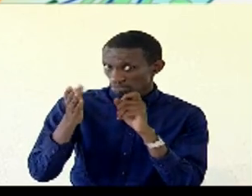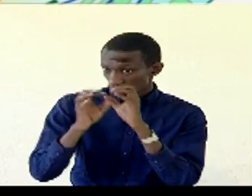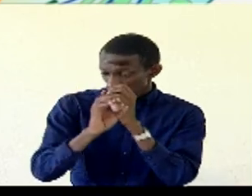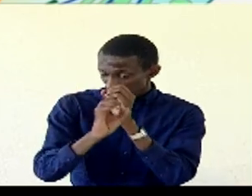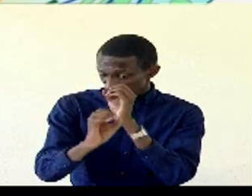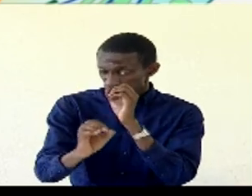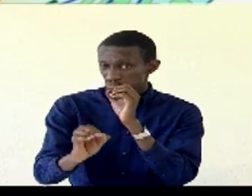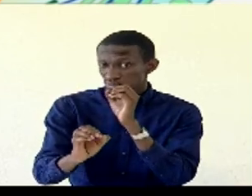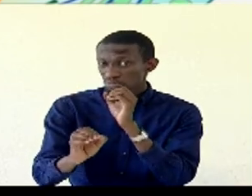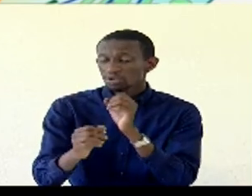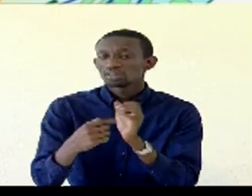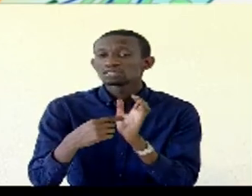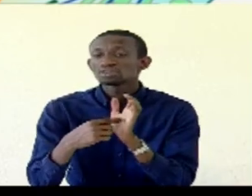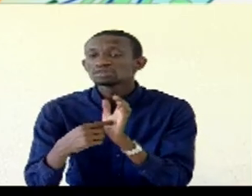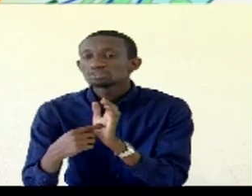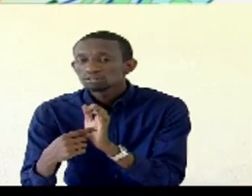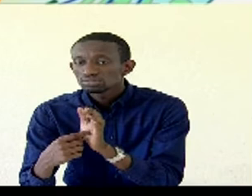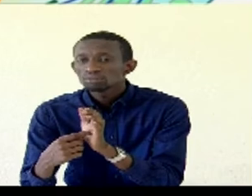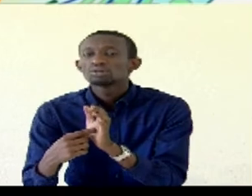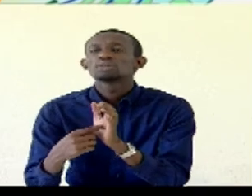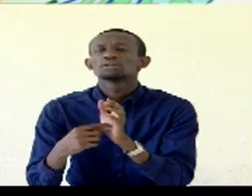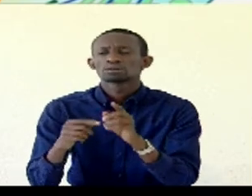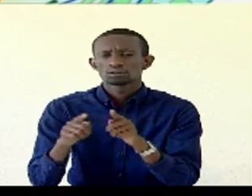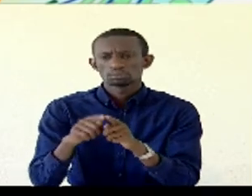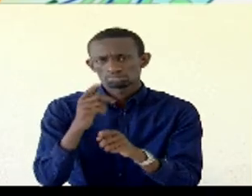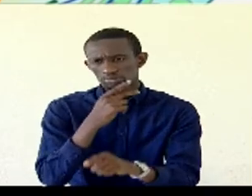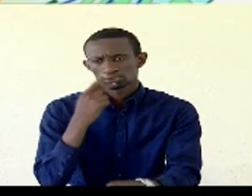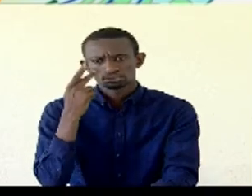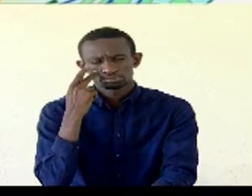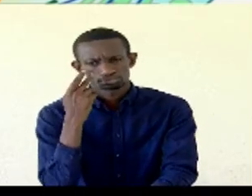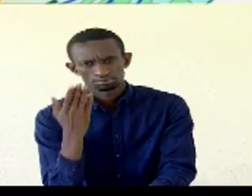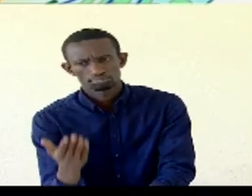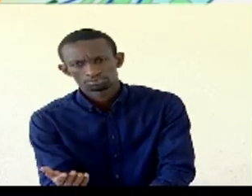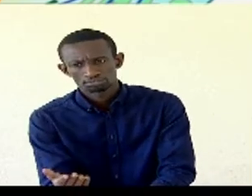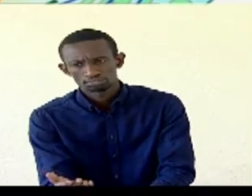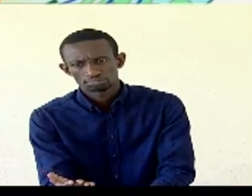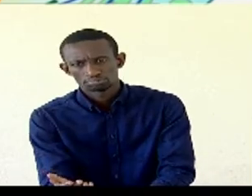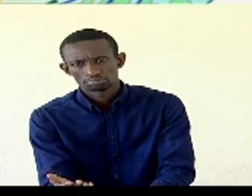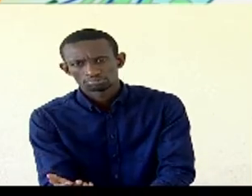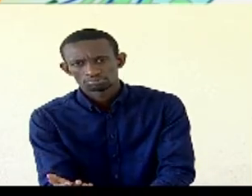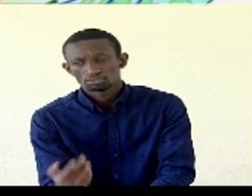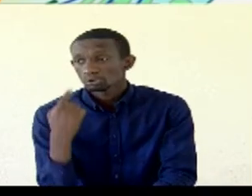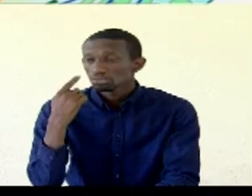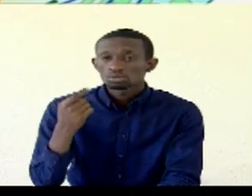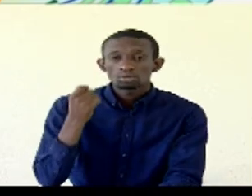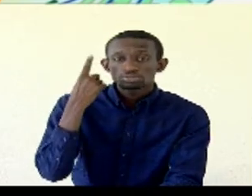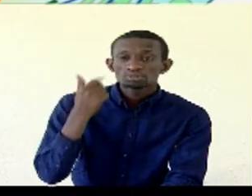is giving us a fair representation here in our simple drawing. Have we missed anything?